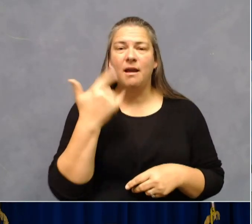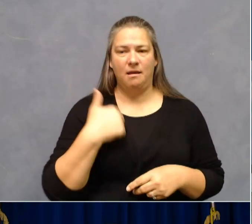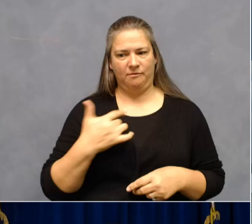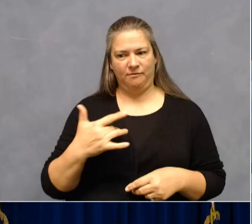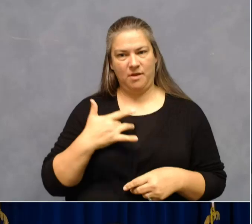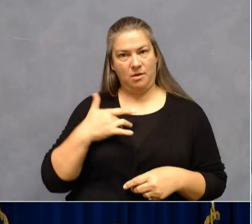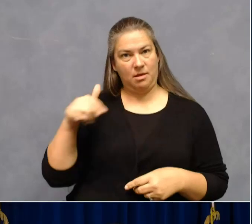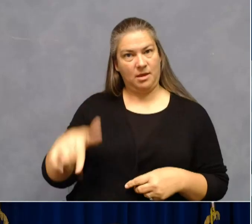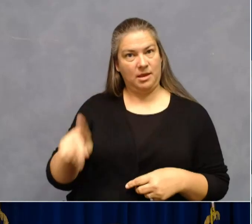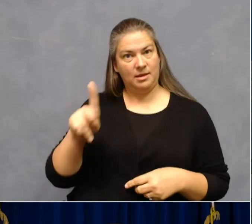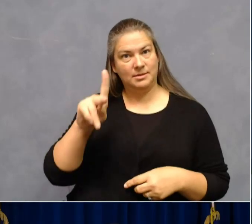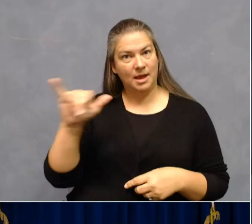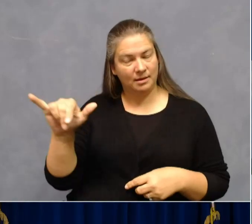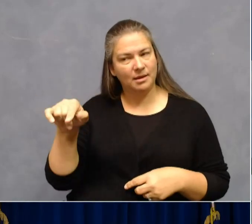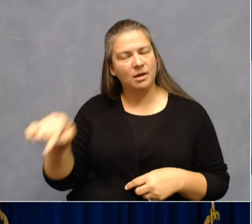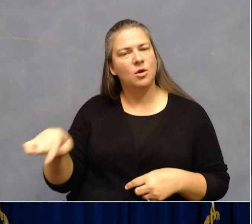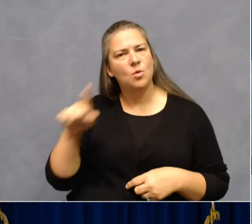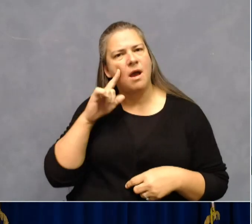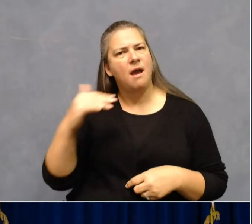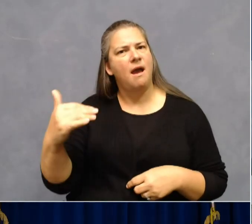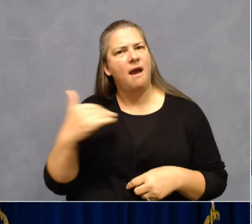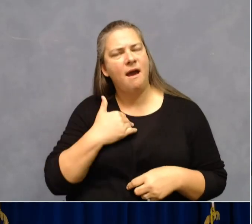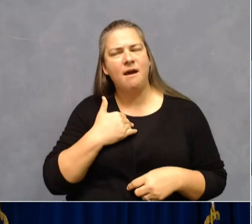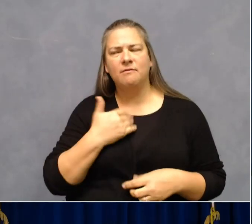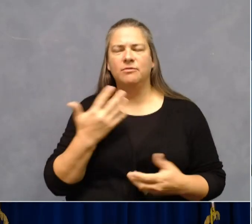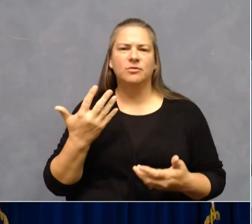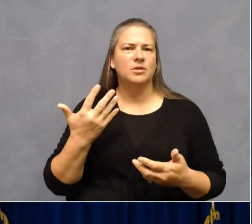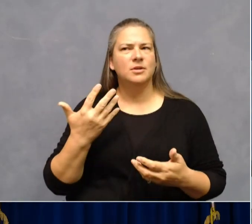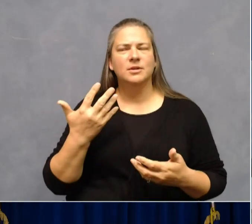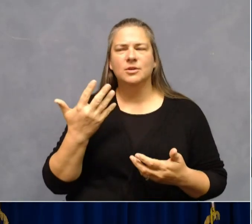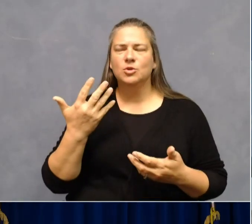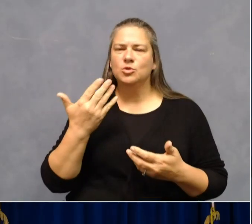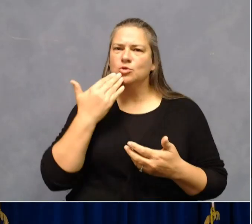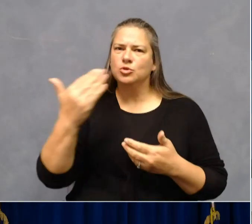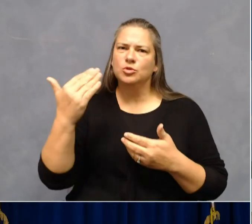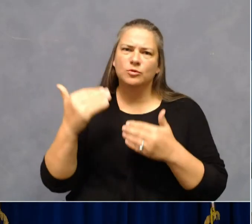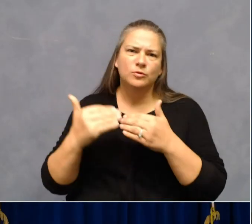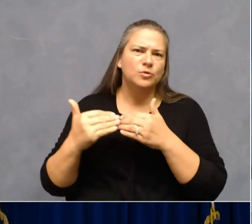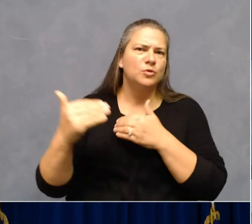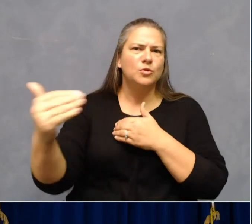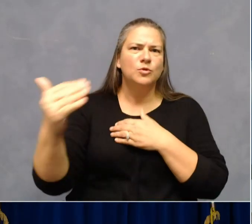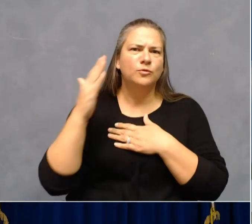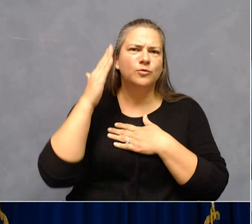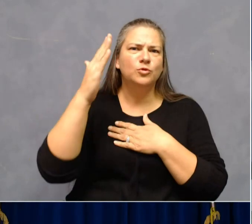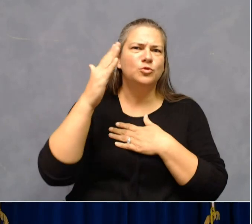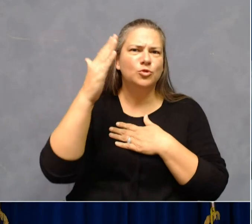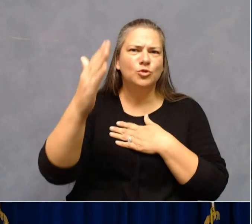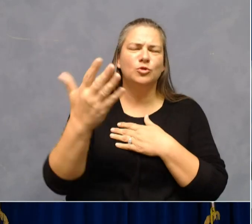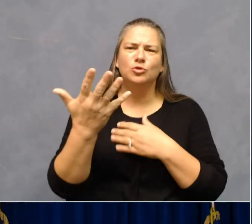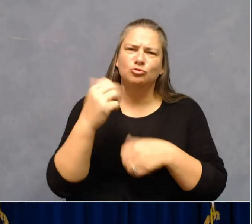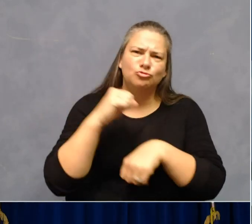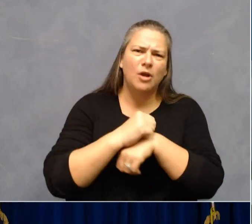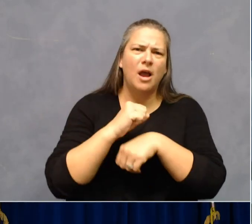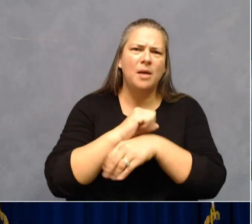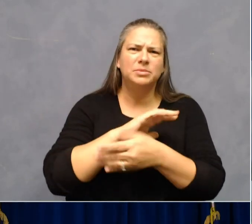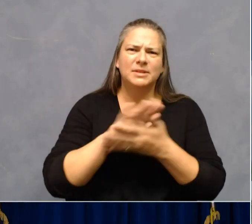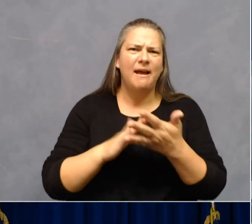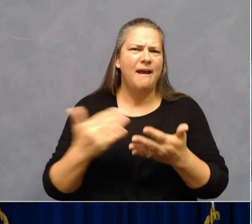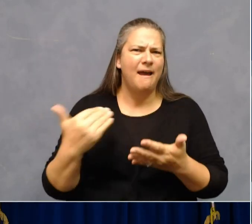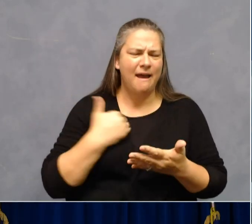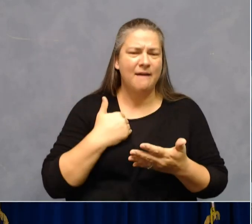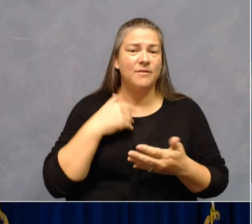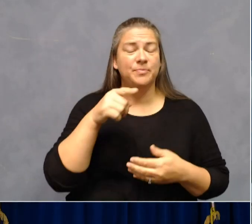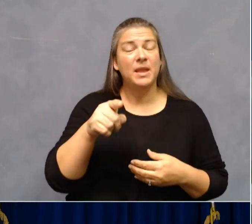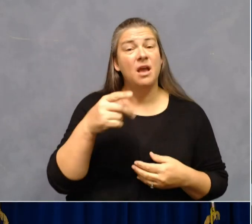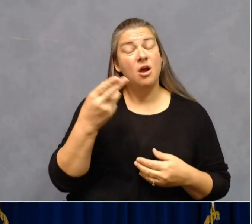significant capital, of rewriting our future going forward. So today, App Harvest celebrated the opening of its more than